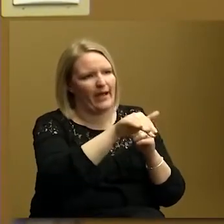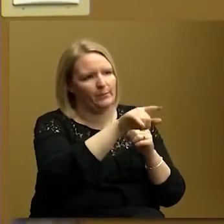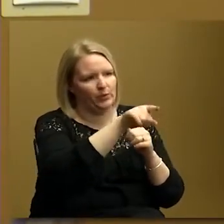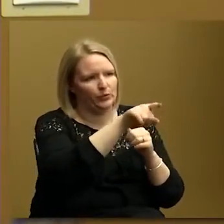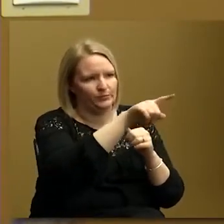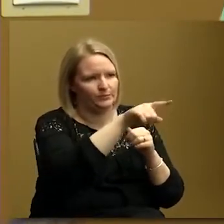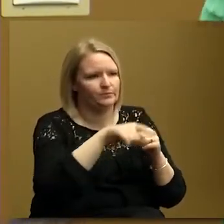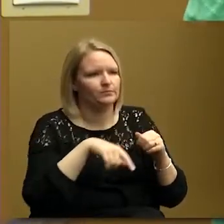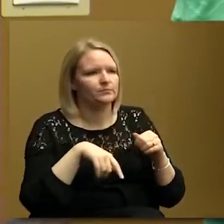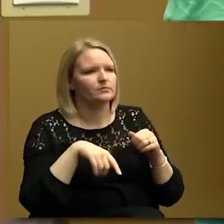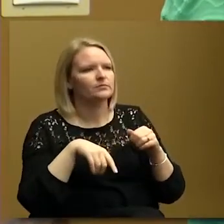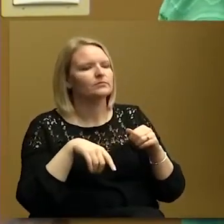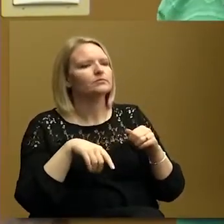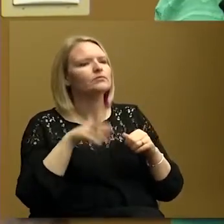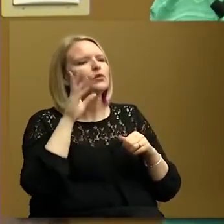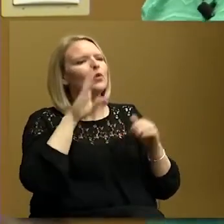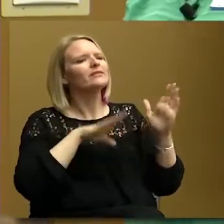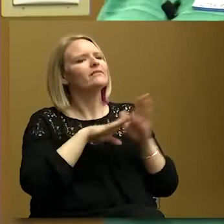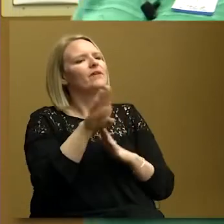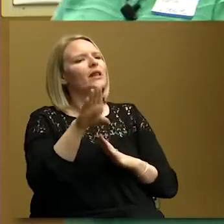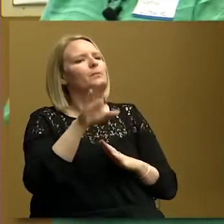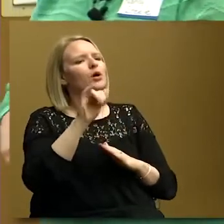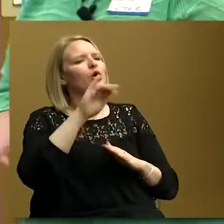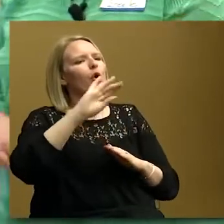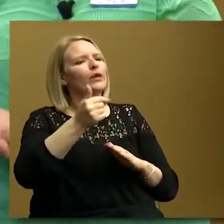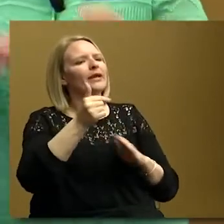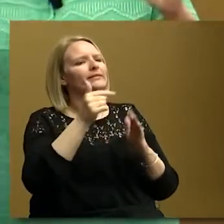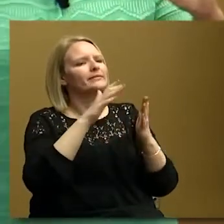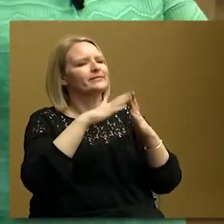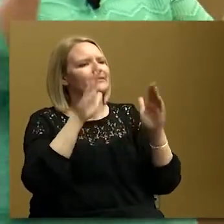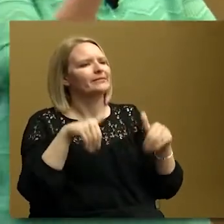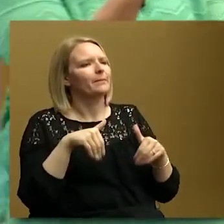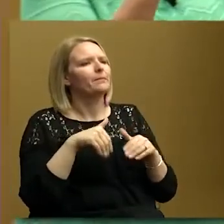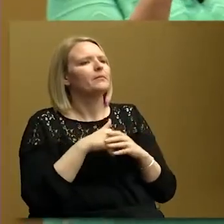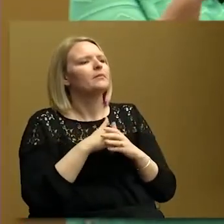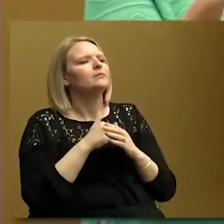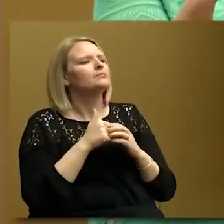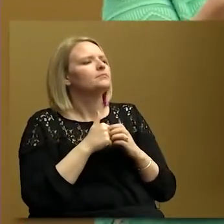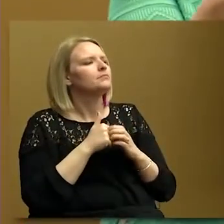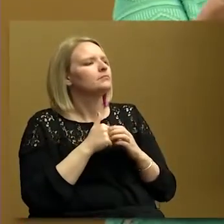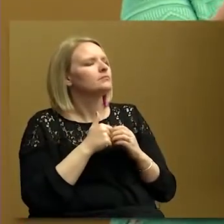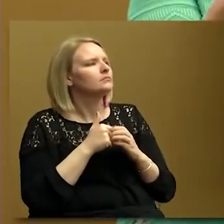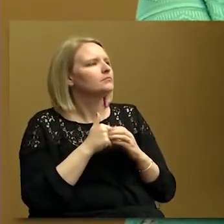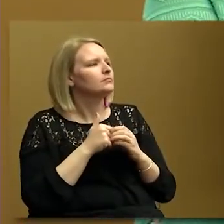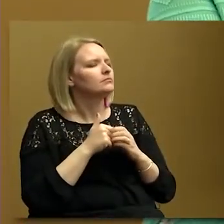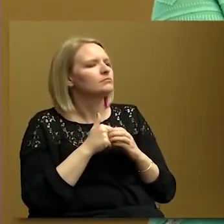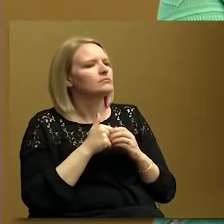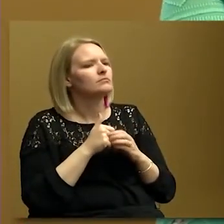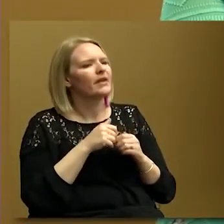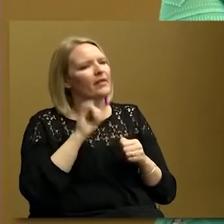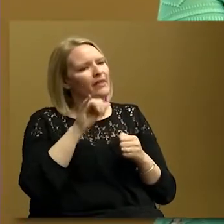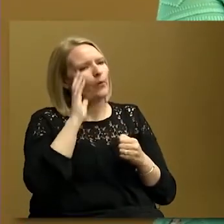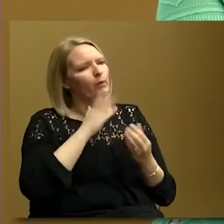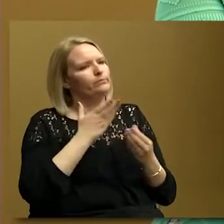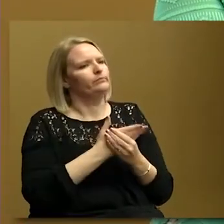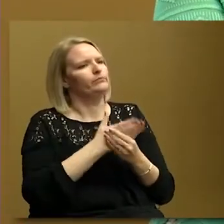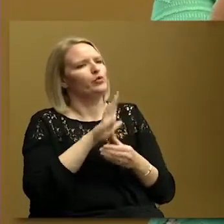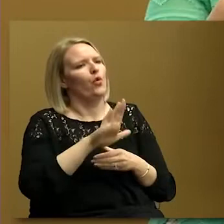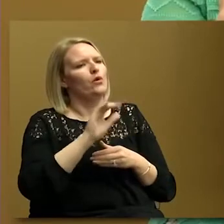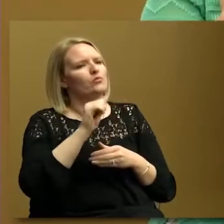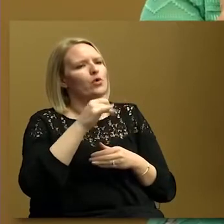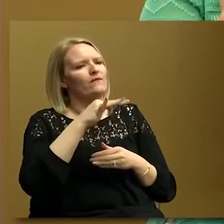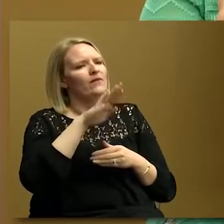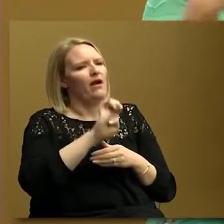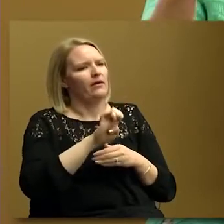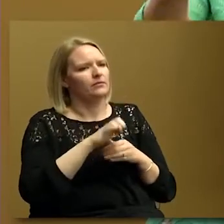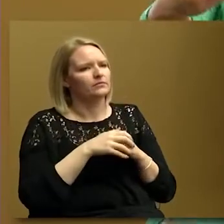develop a coding system. So you might, and it's collected in your profile. So